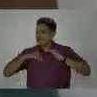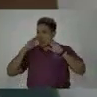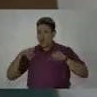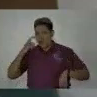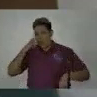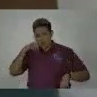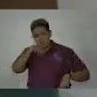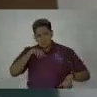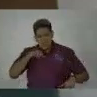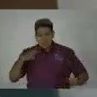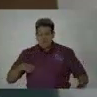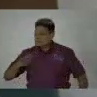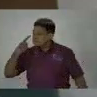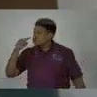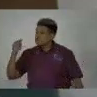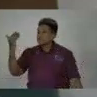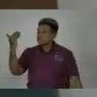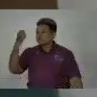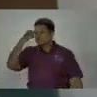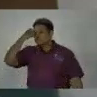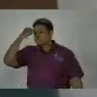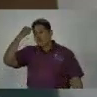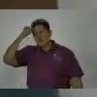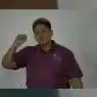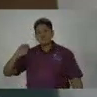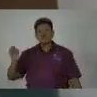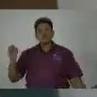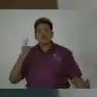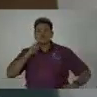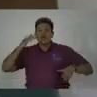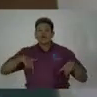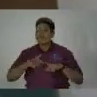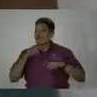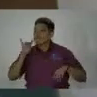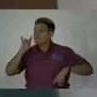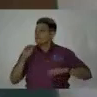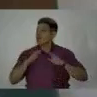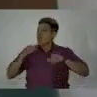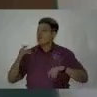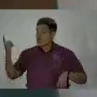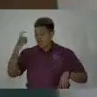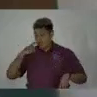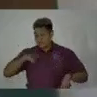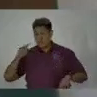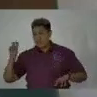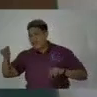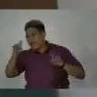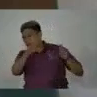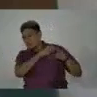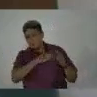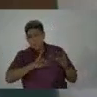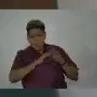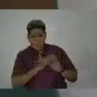I have no problem or objection. Madam Speaker, a person from a media house has asked around in my